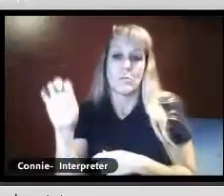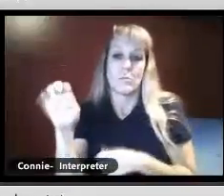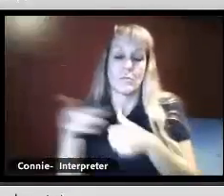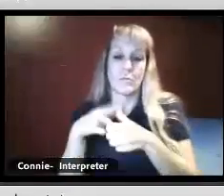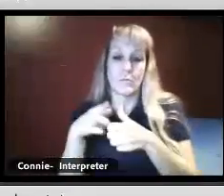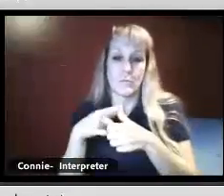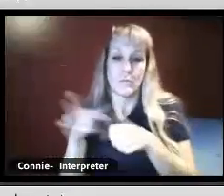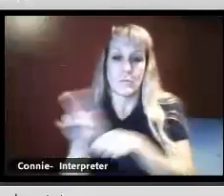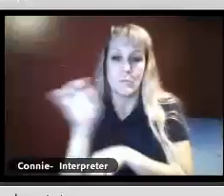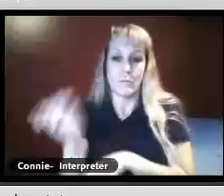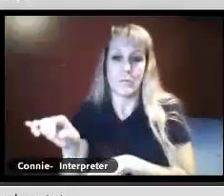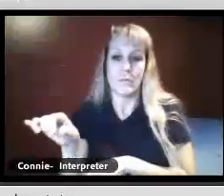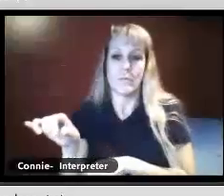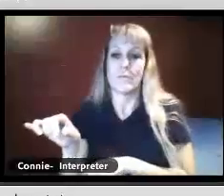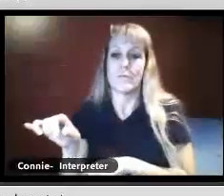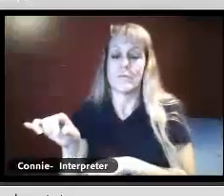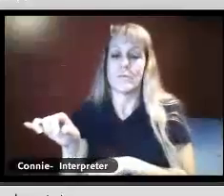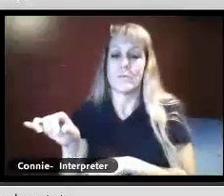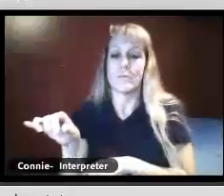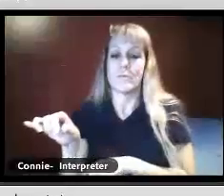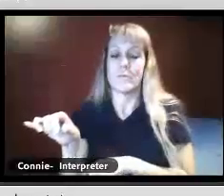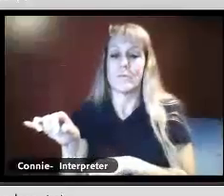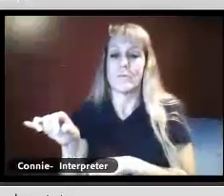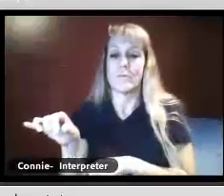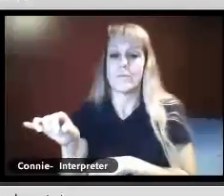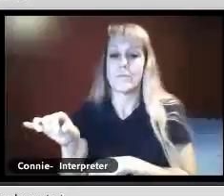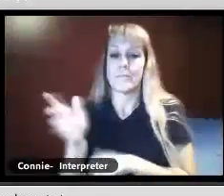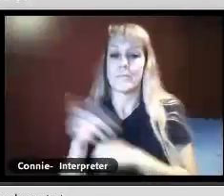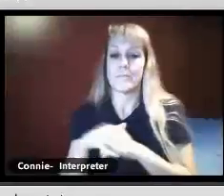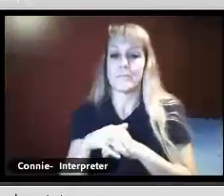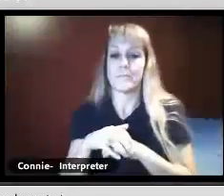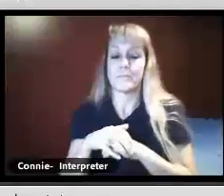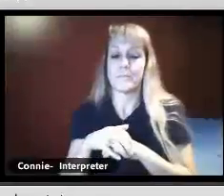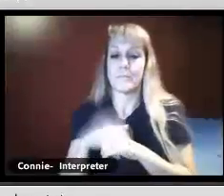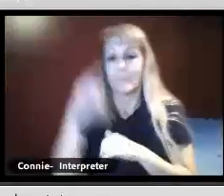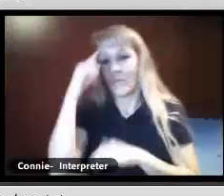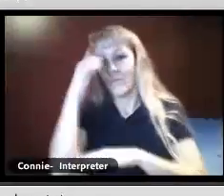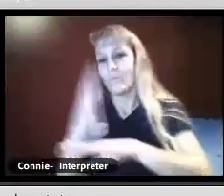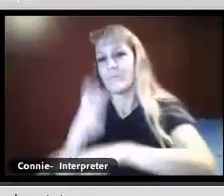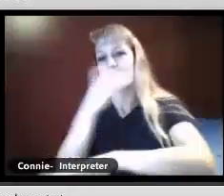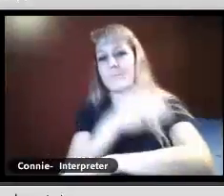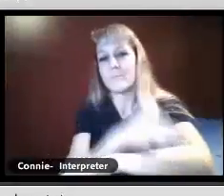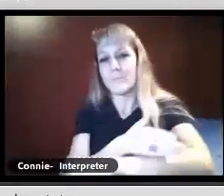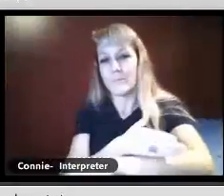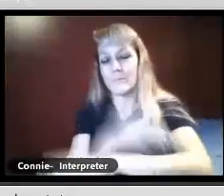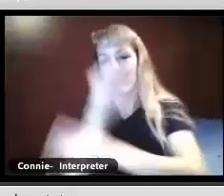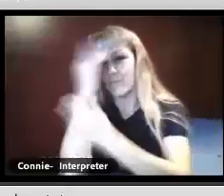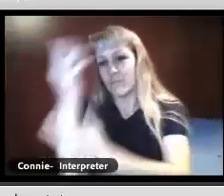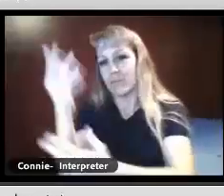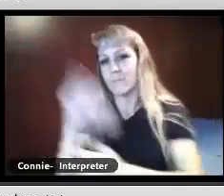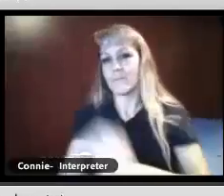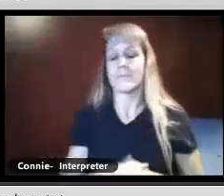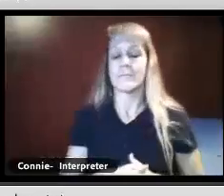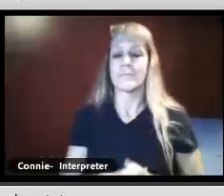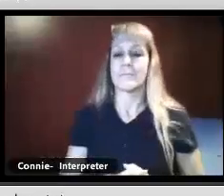use this one as for enhanced content.